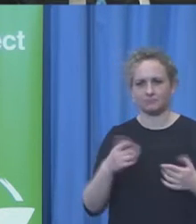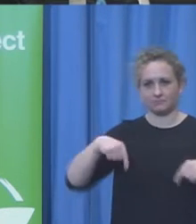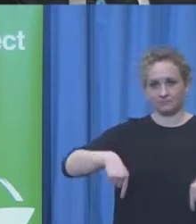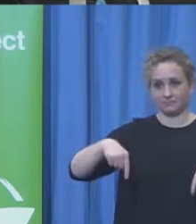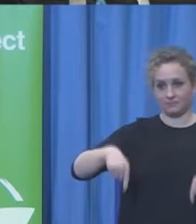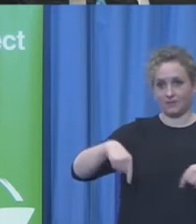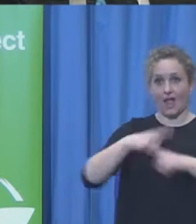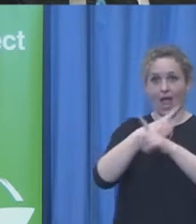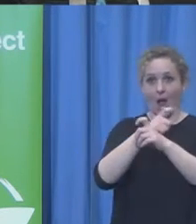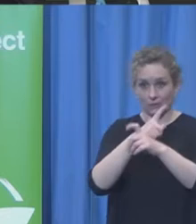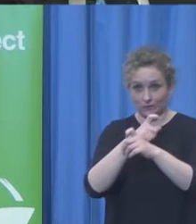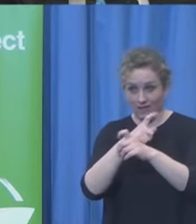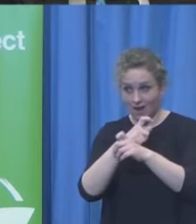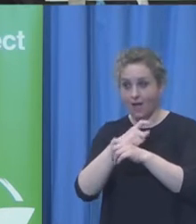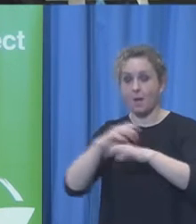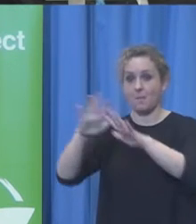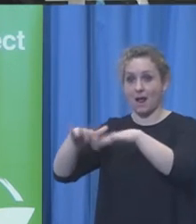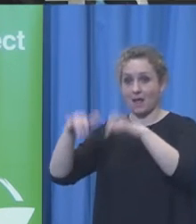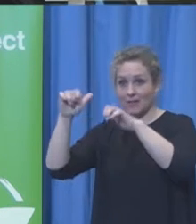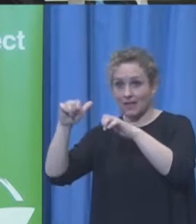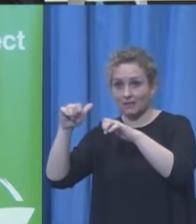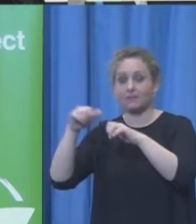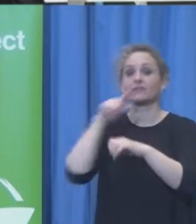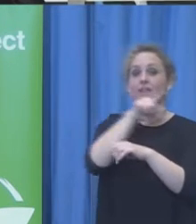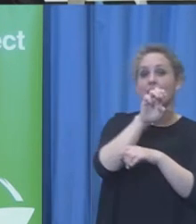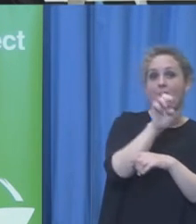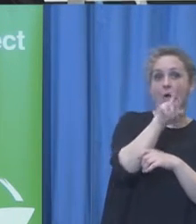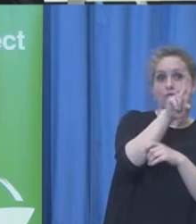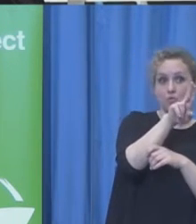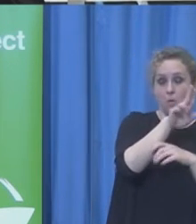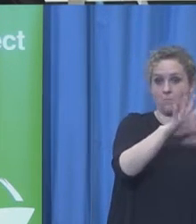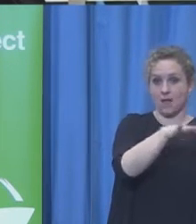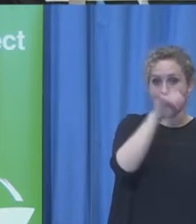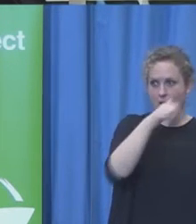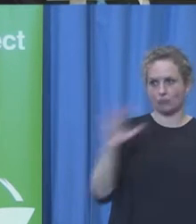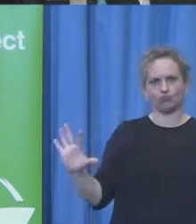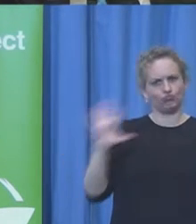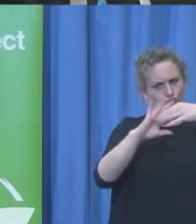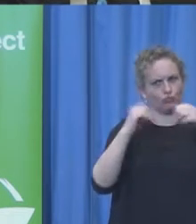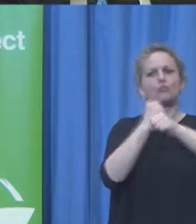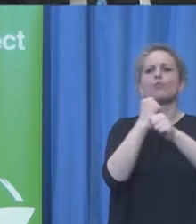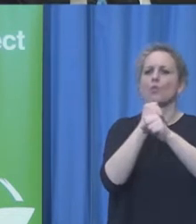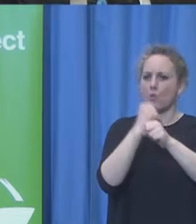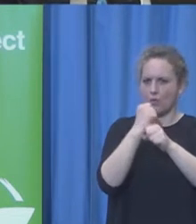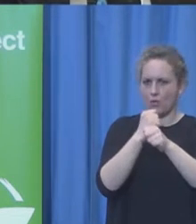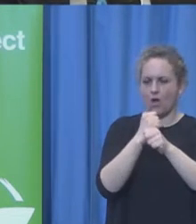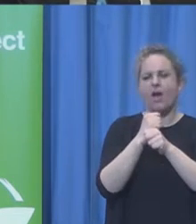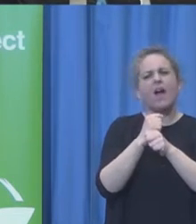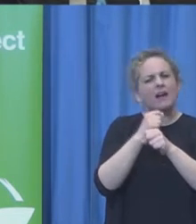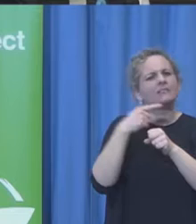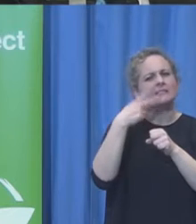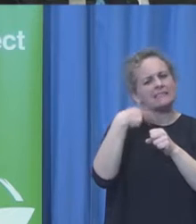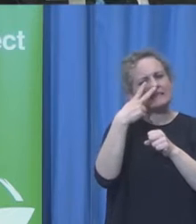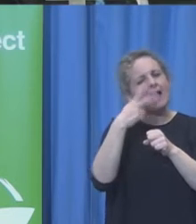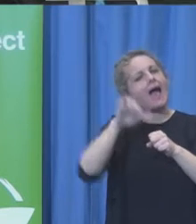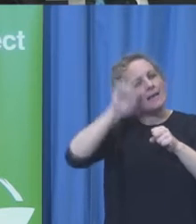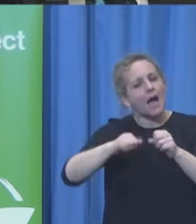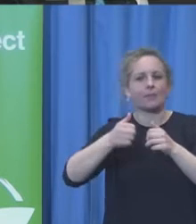this work together could be improved. Should be